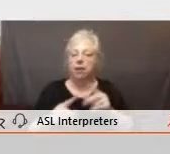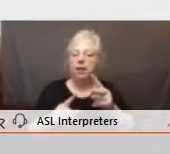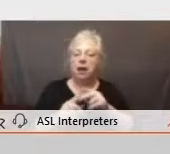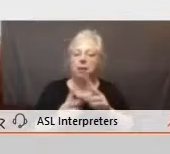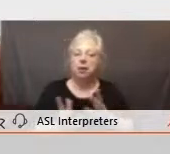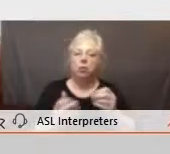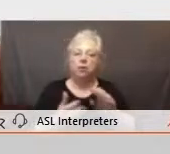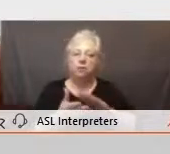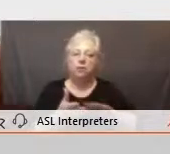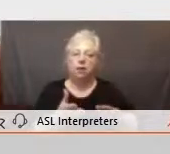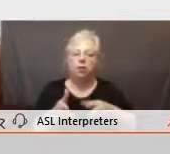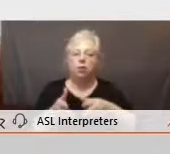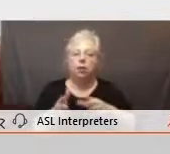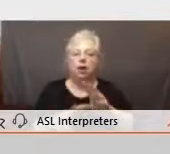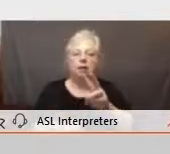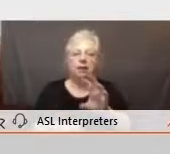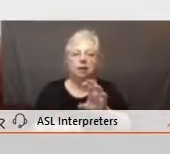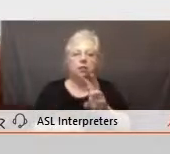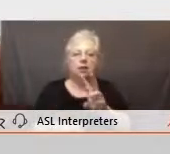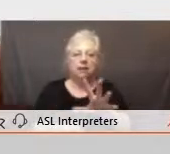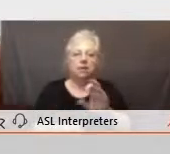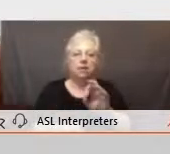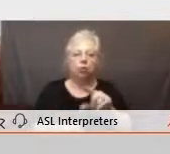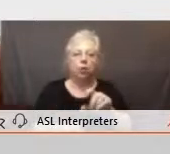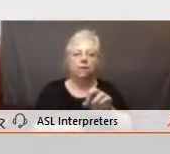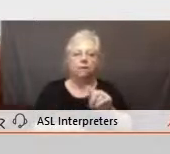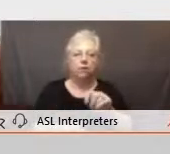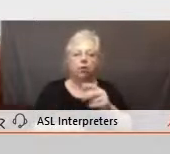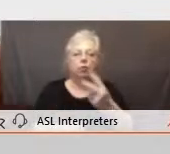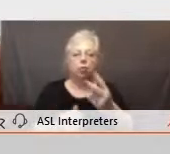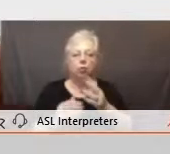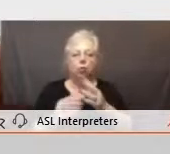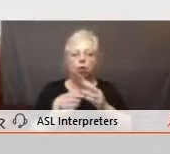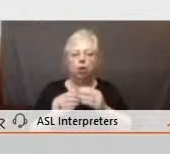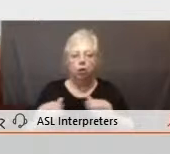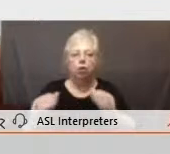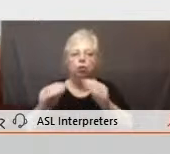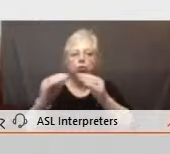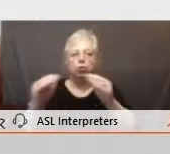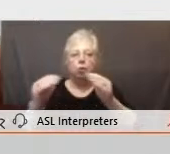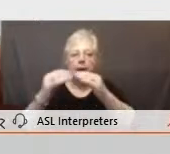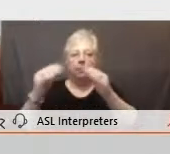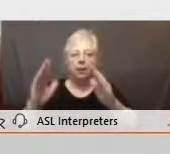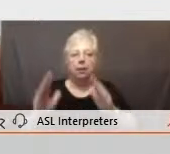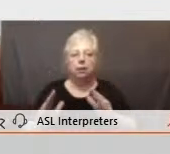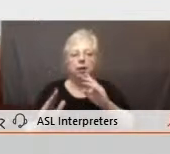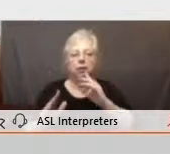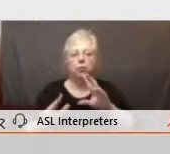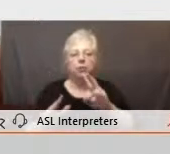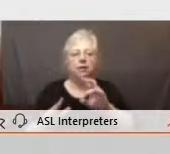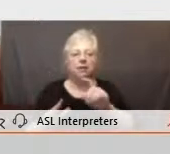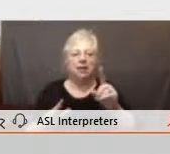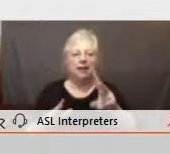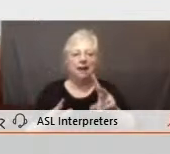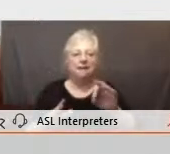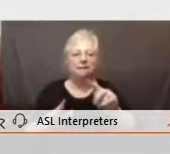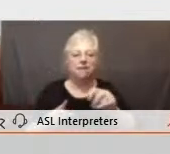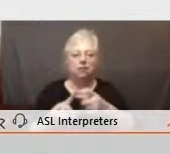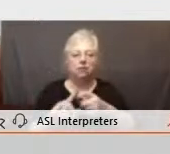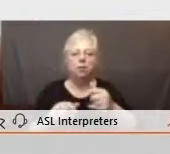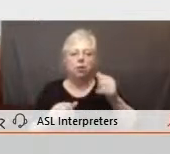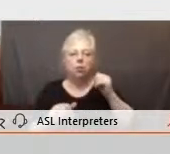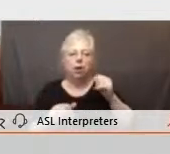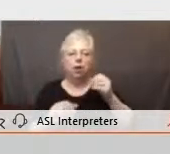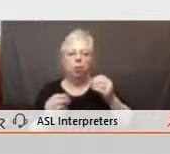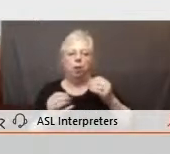allow 665 square foot 2-story building addition to be 7.5 feet from the rear property